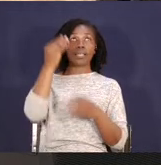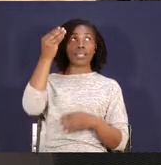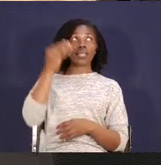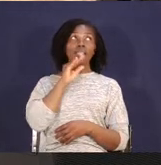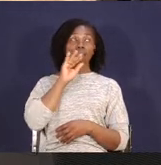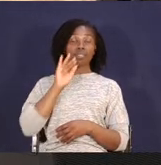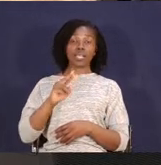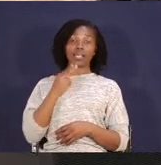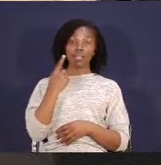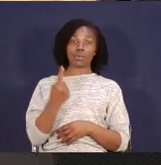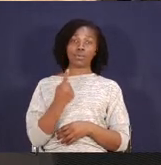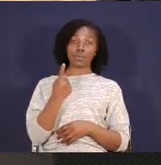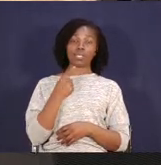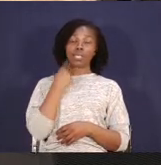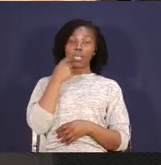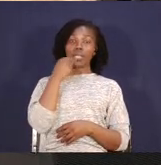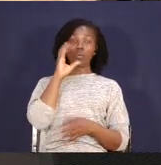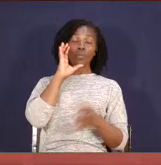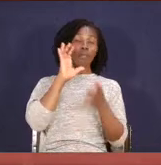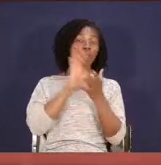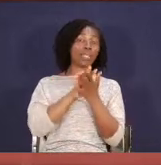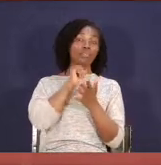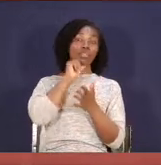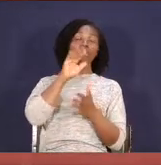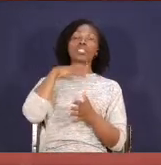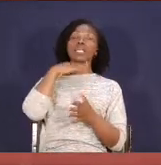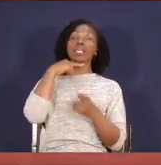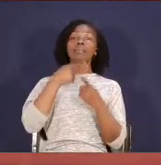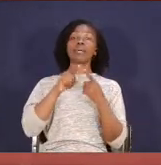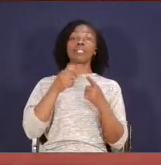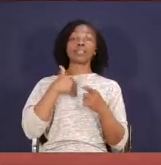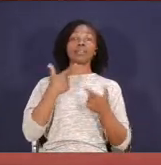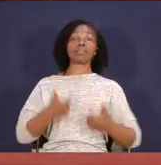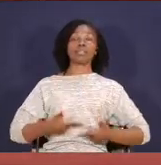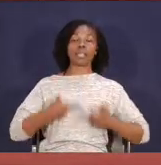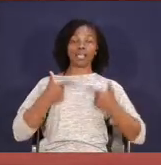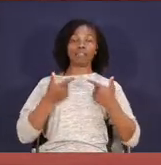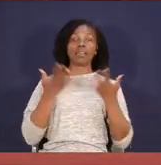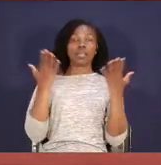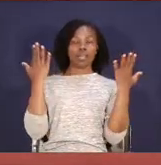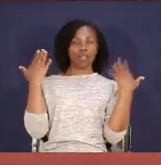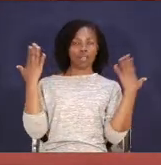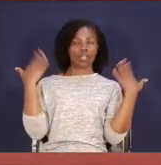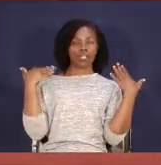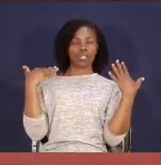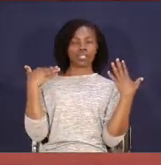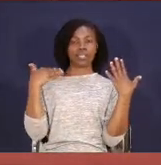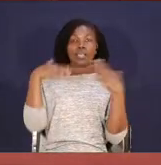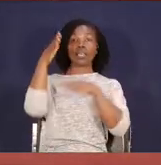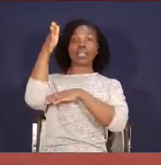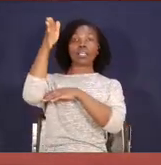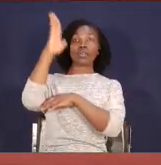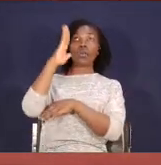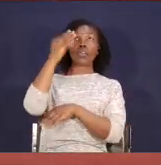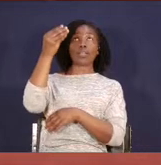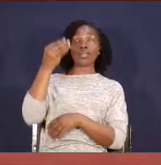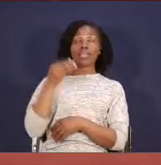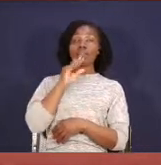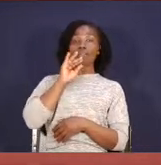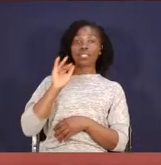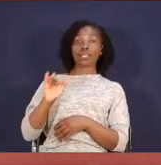son, that whosoever believes in him should not perish, but have everlasting life. God gave his son. And because of that,